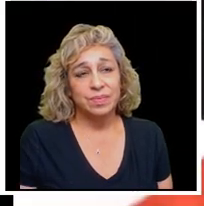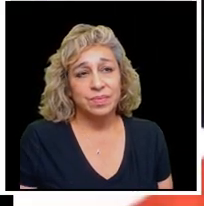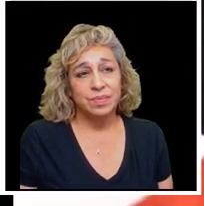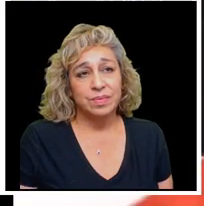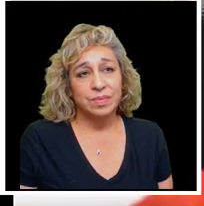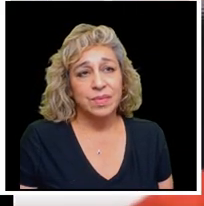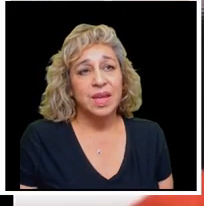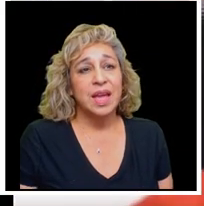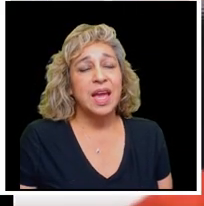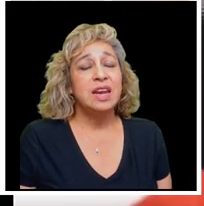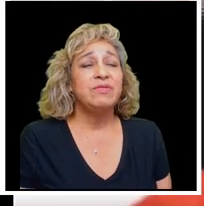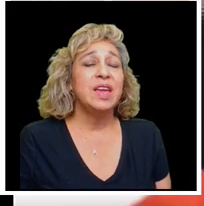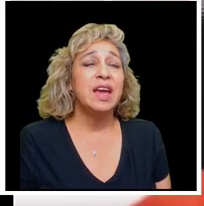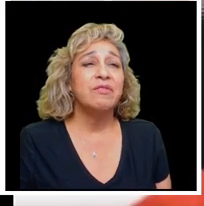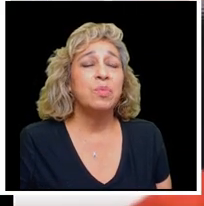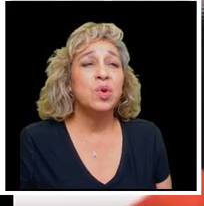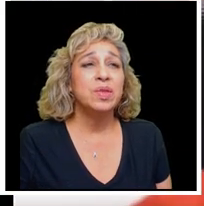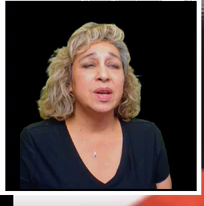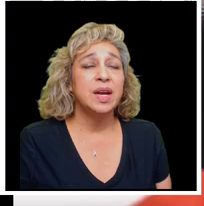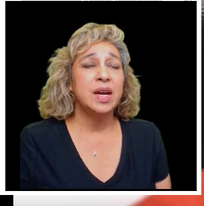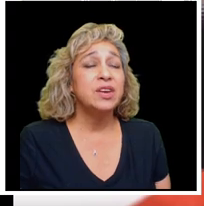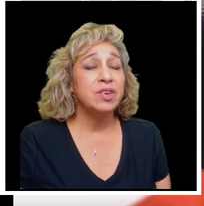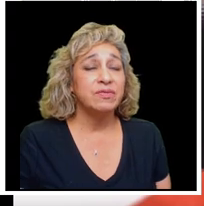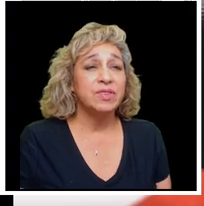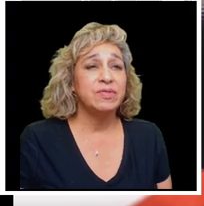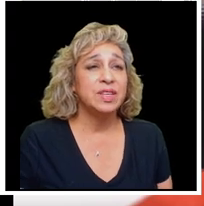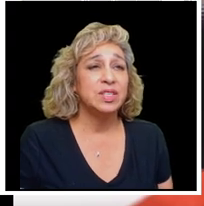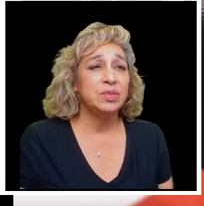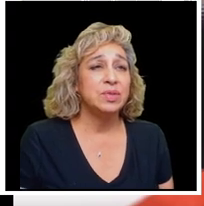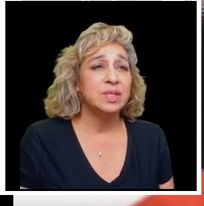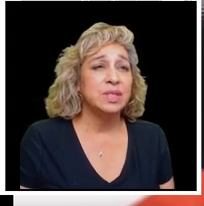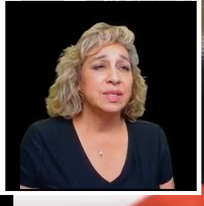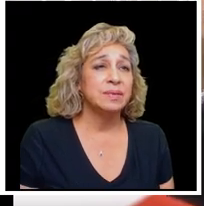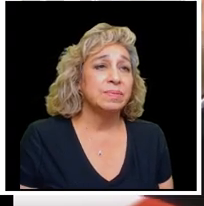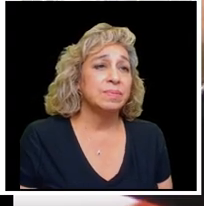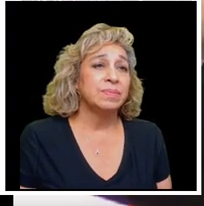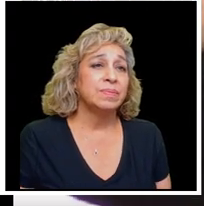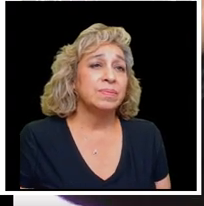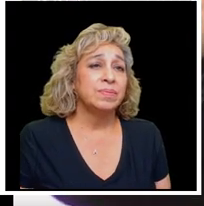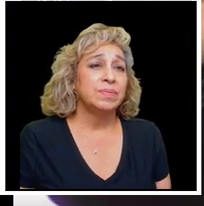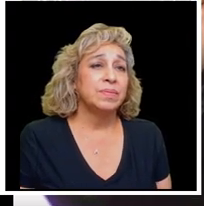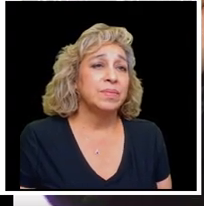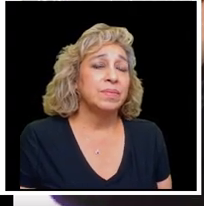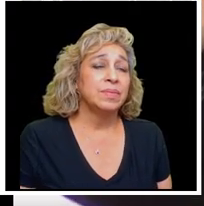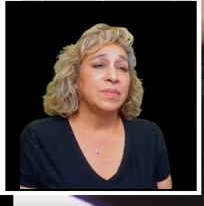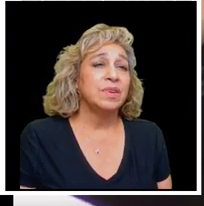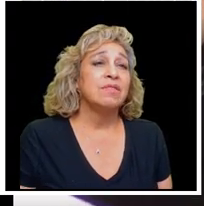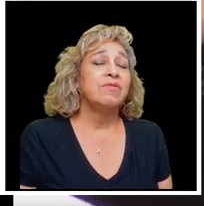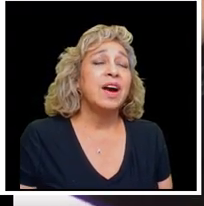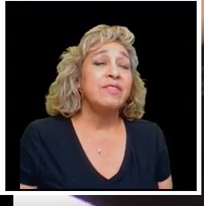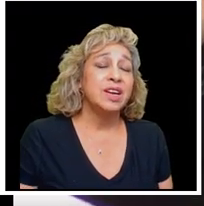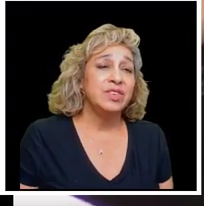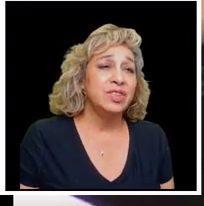and if they have more than a hundred and fifty students five hundred